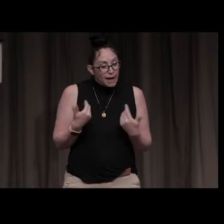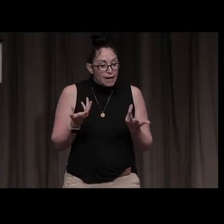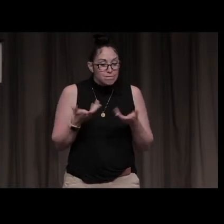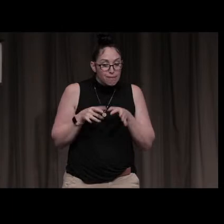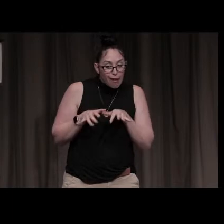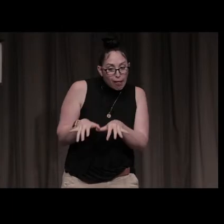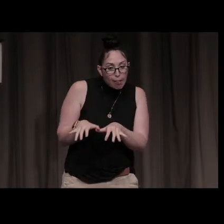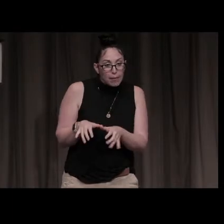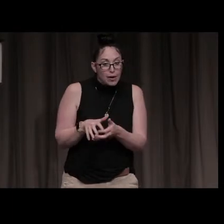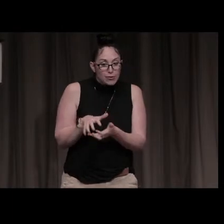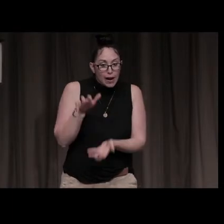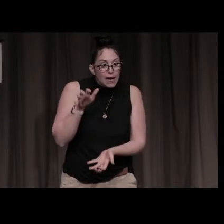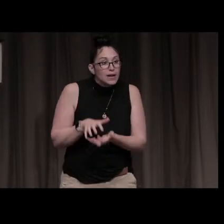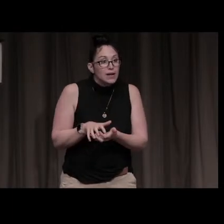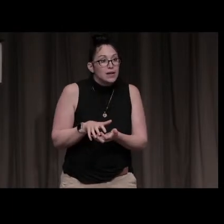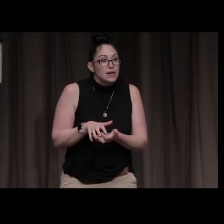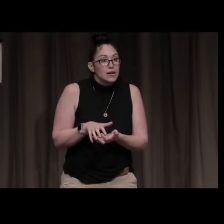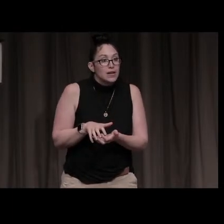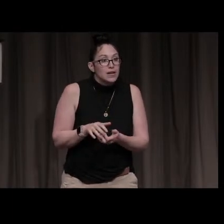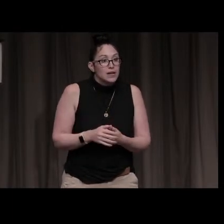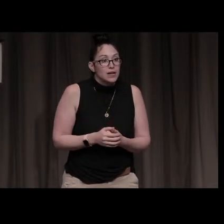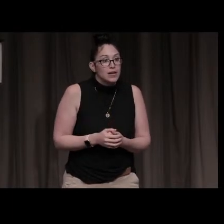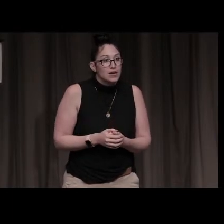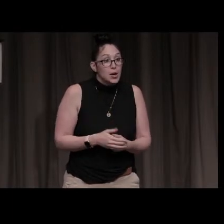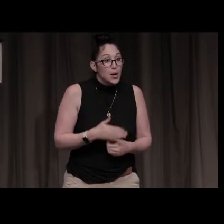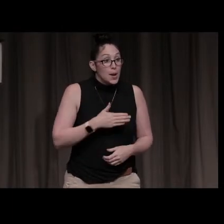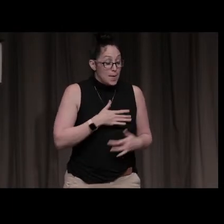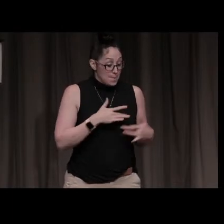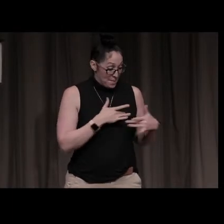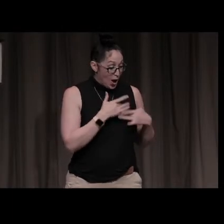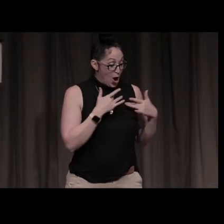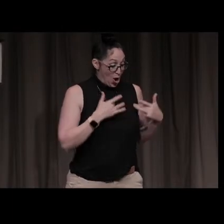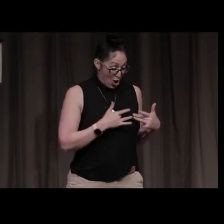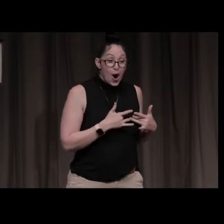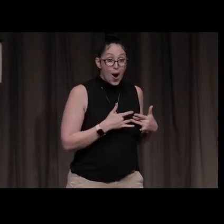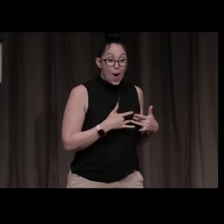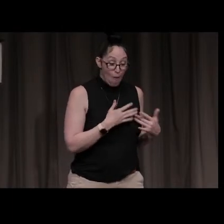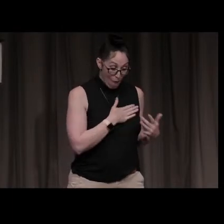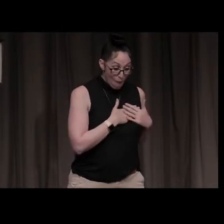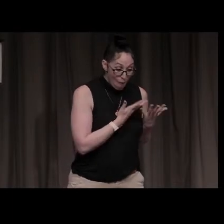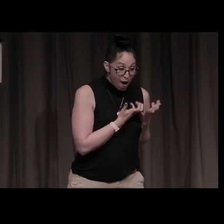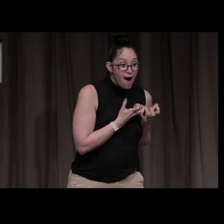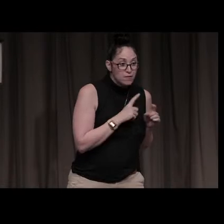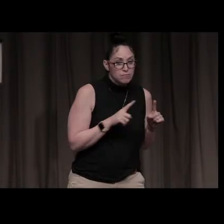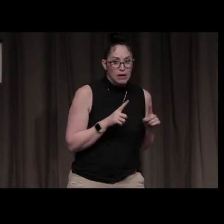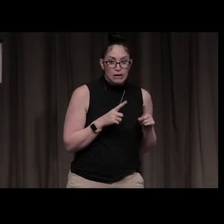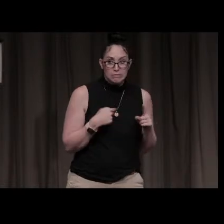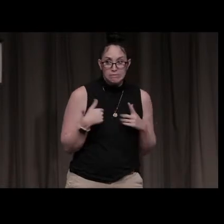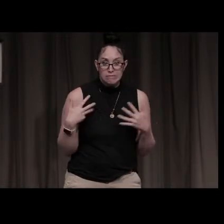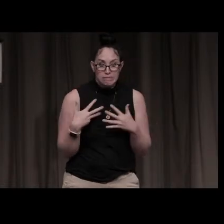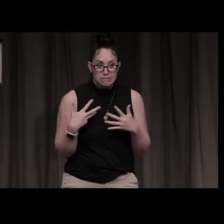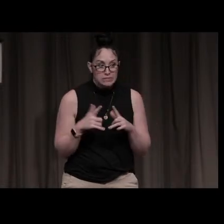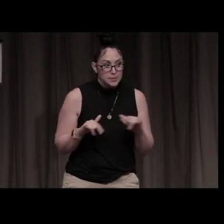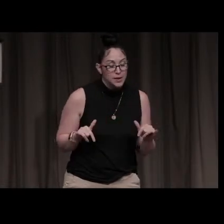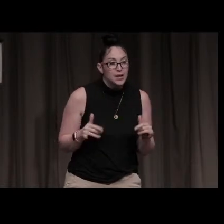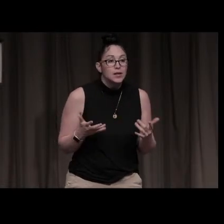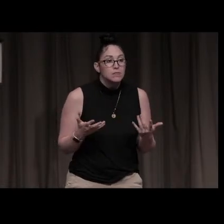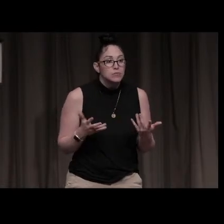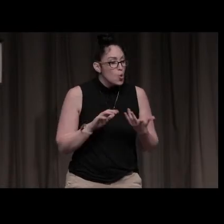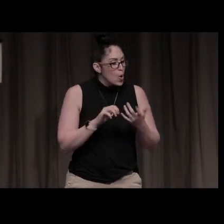and you know, my heart is bigger than my courage in this situation. How can I first interact